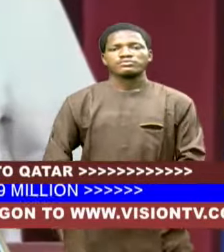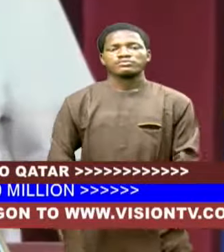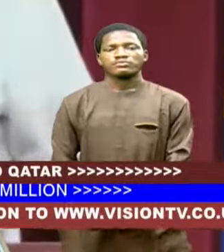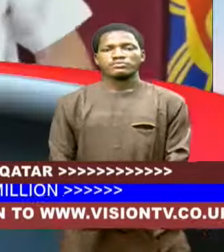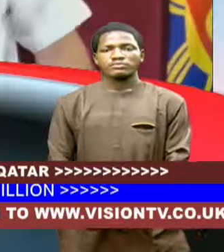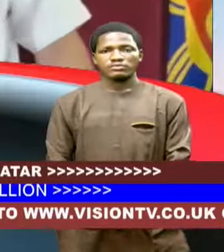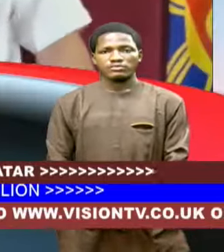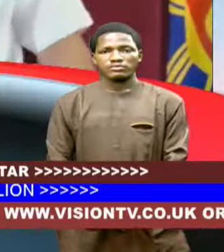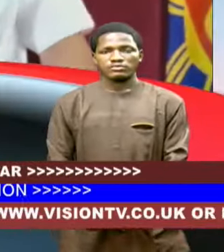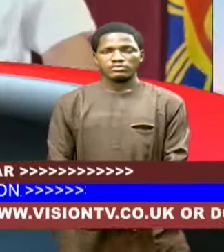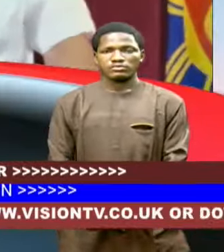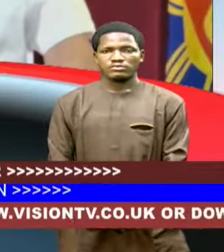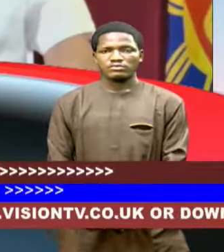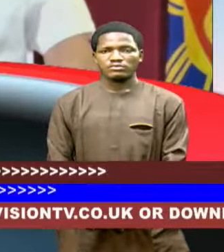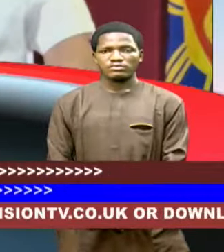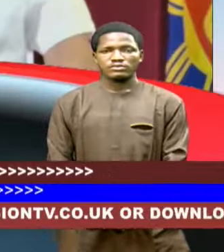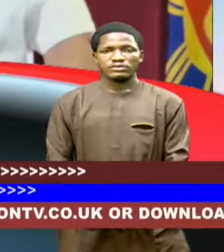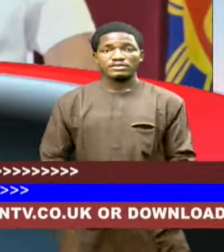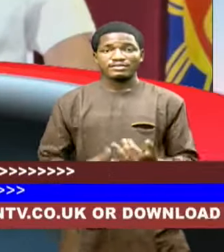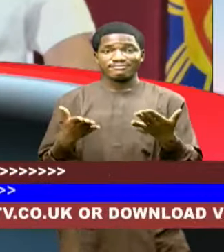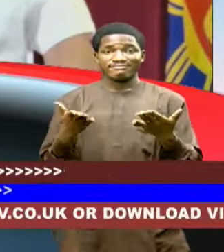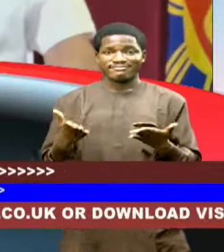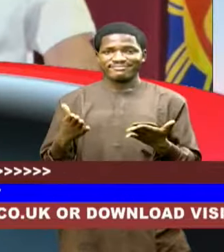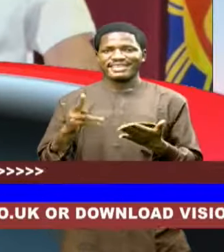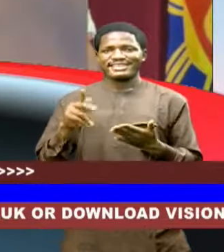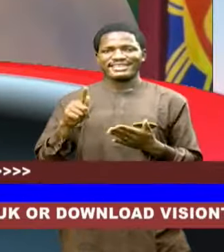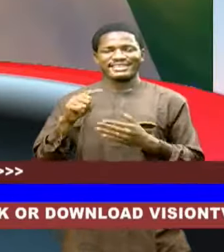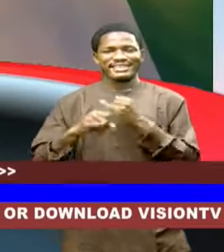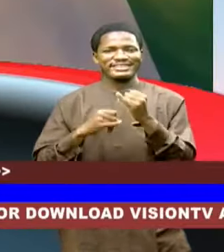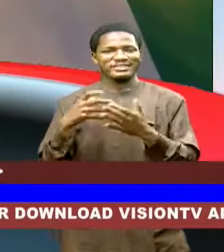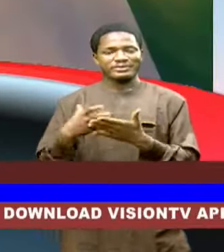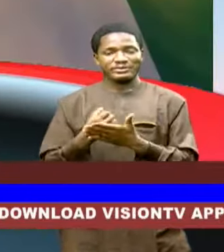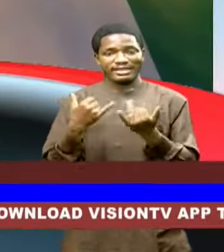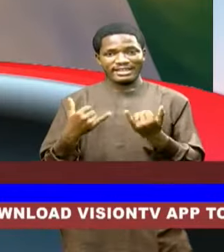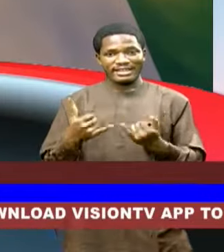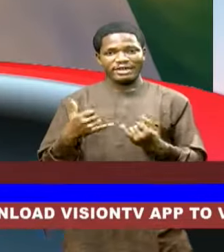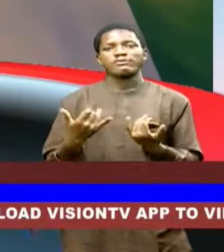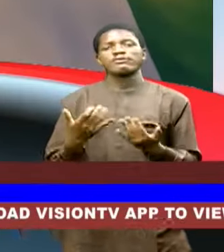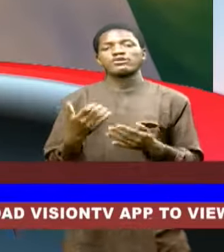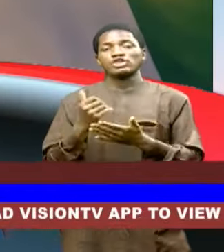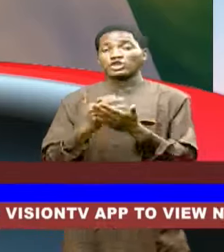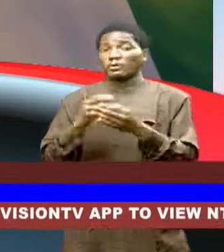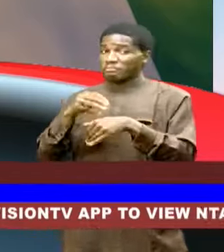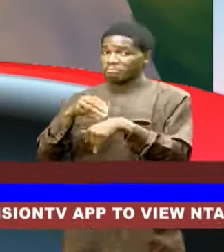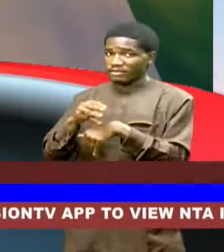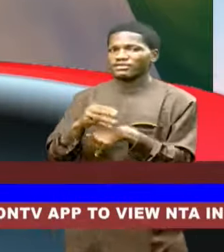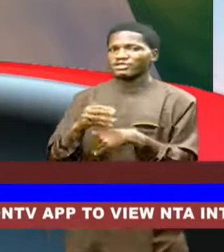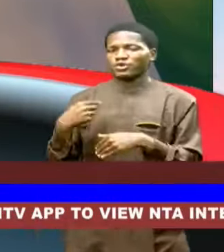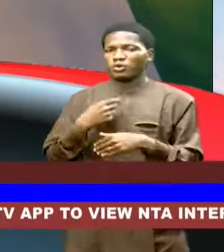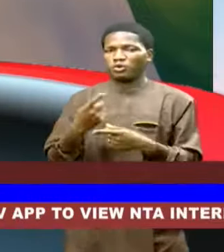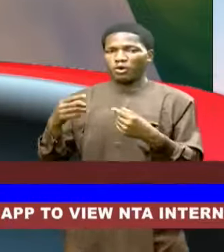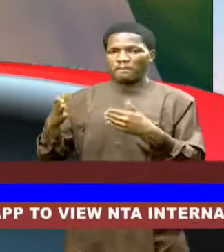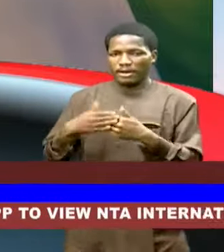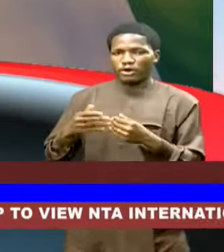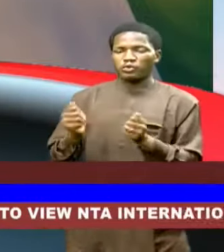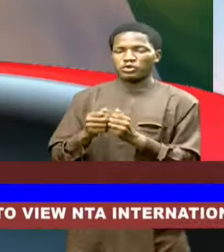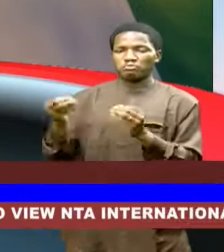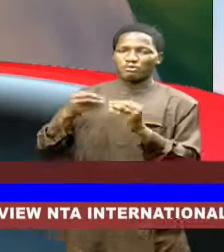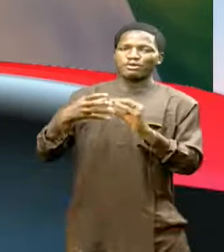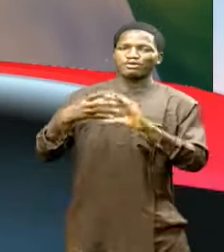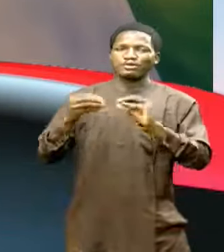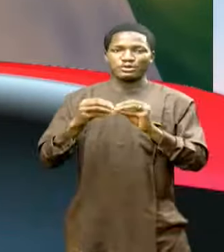News. This is the news on NTA International. Time now for some messages. We will be back with more stories. Do stay